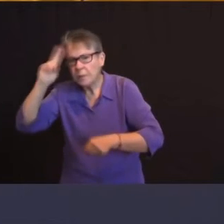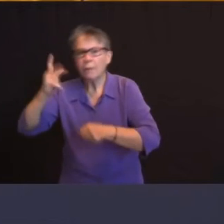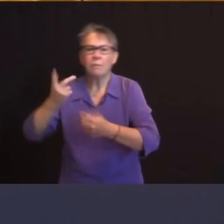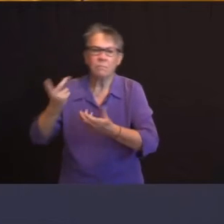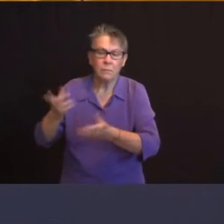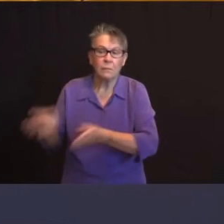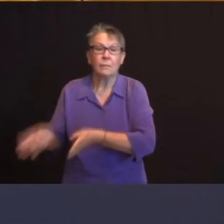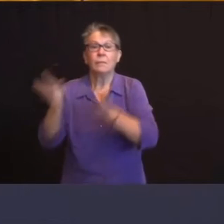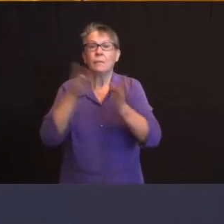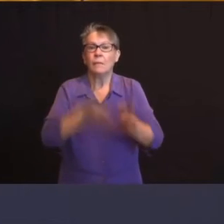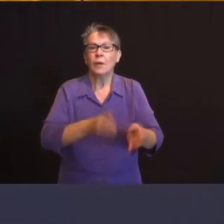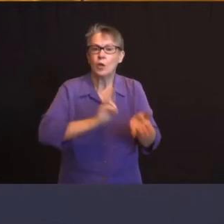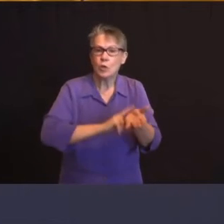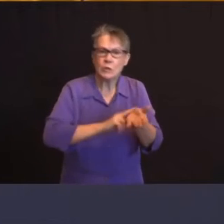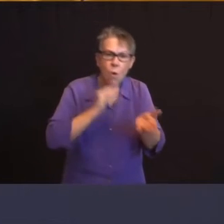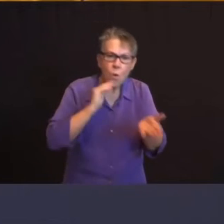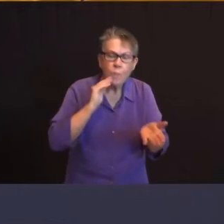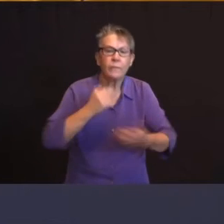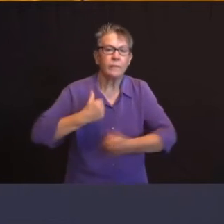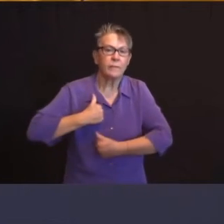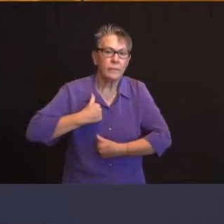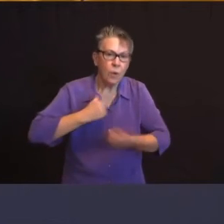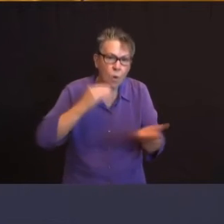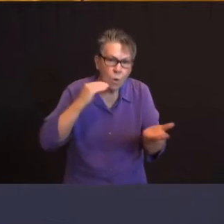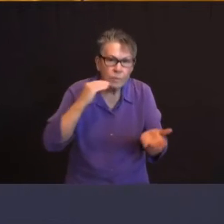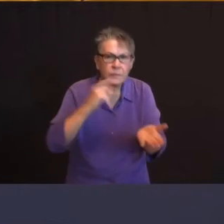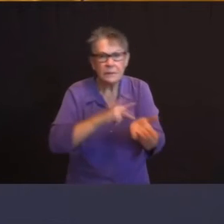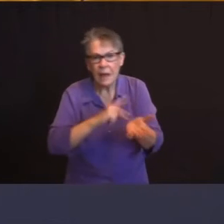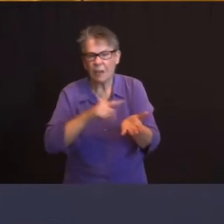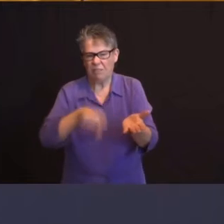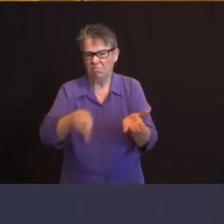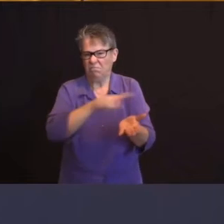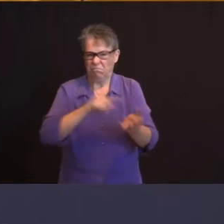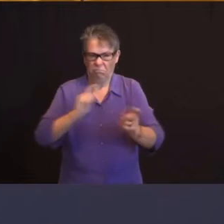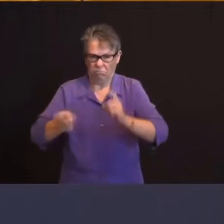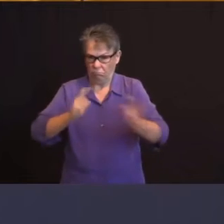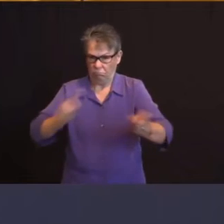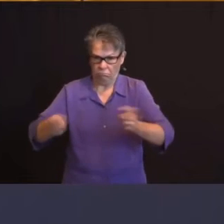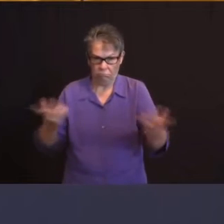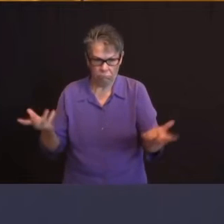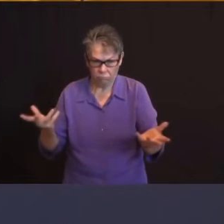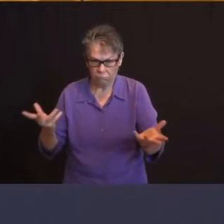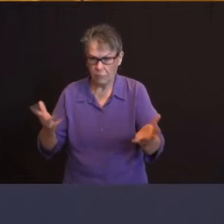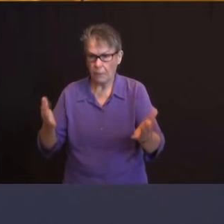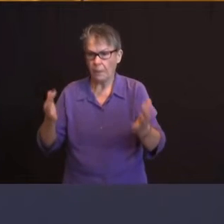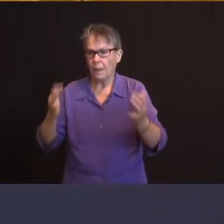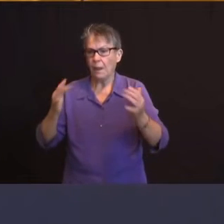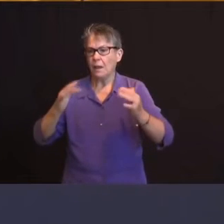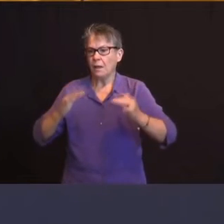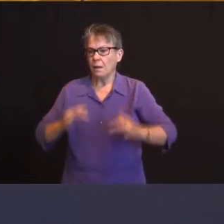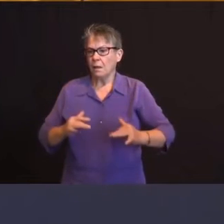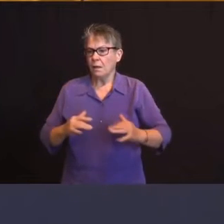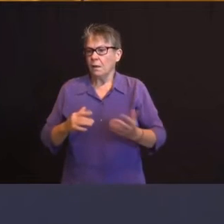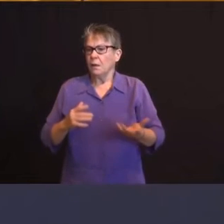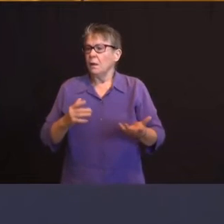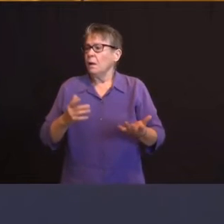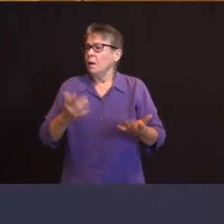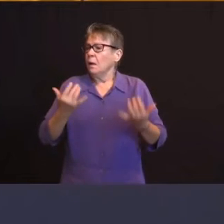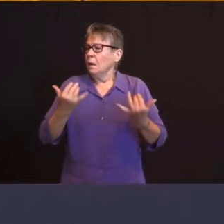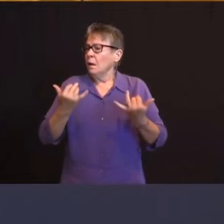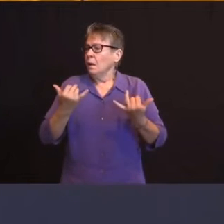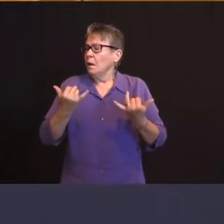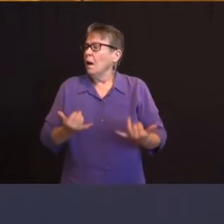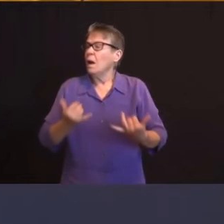this first round, but this is going to get to a much broader, within only a matter of weeks, many